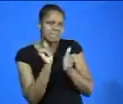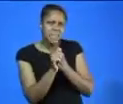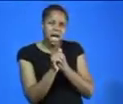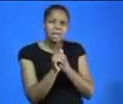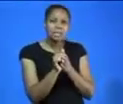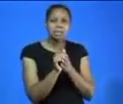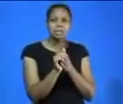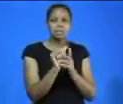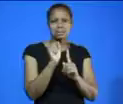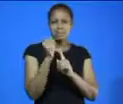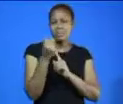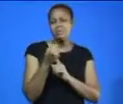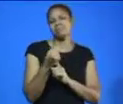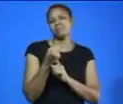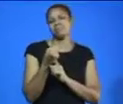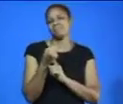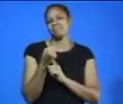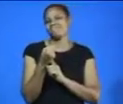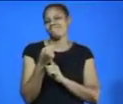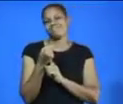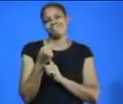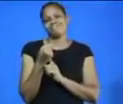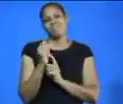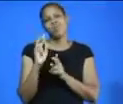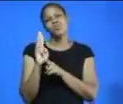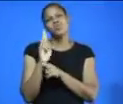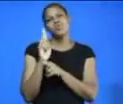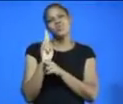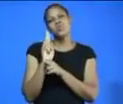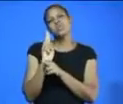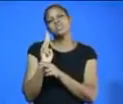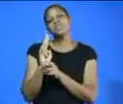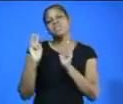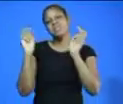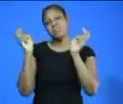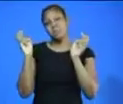I will use as a subject today,